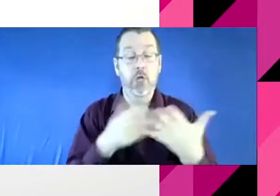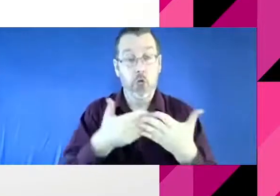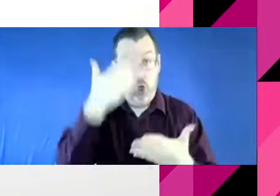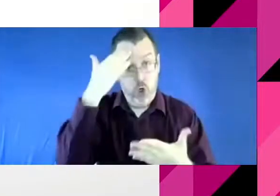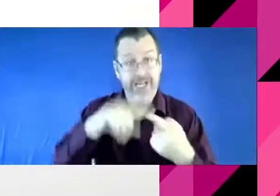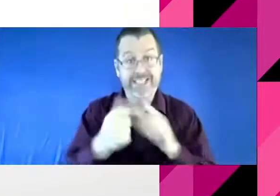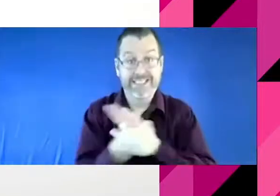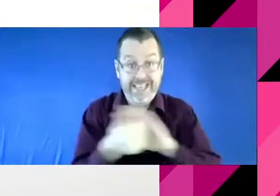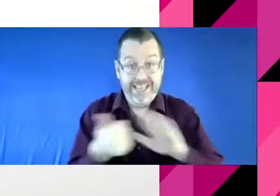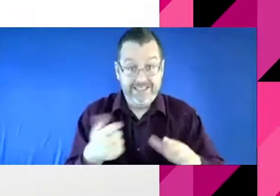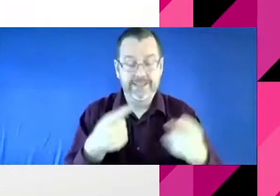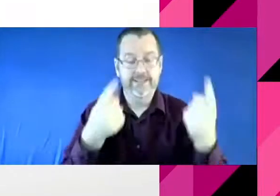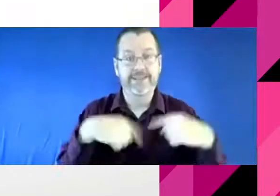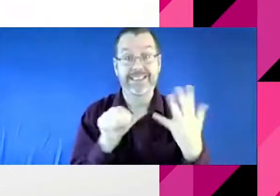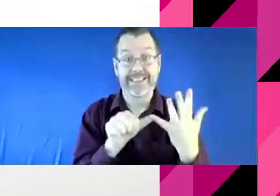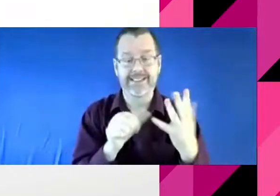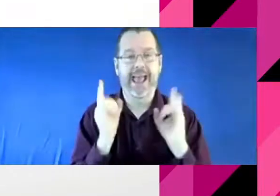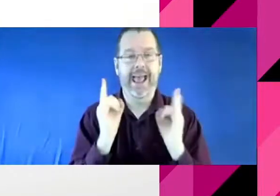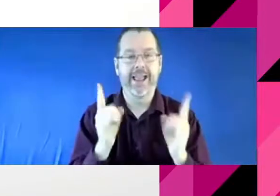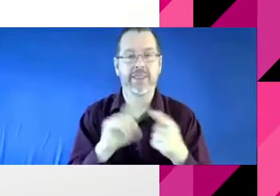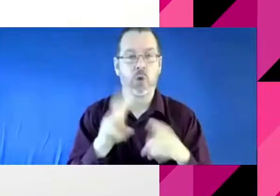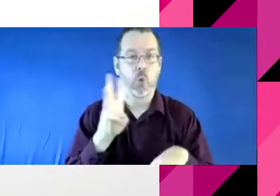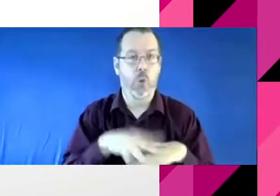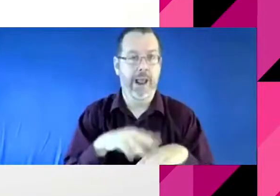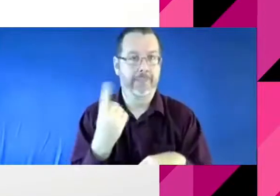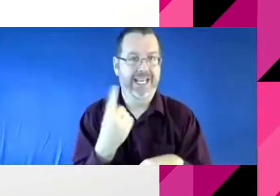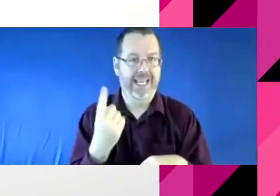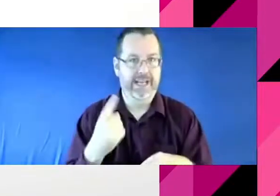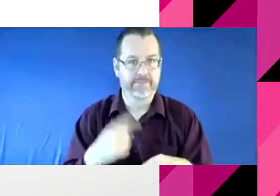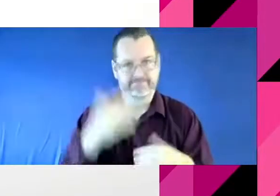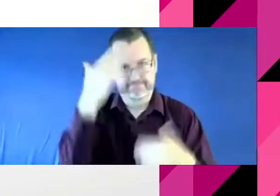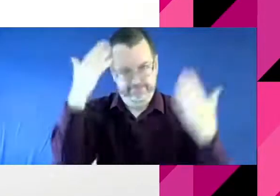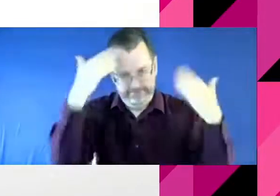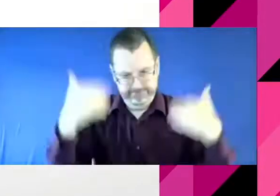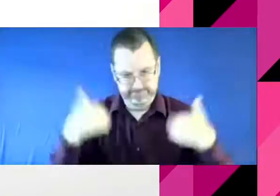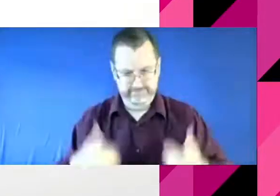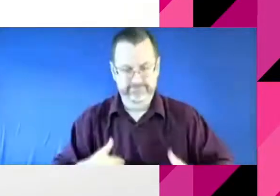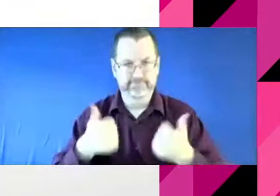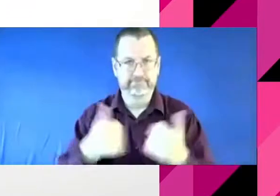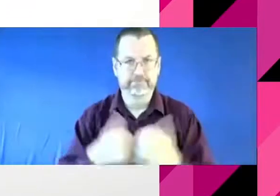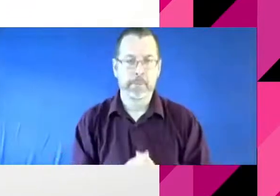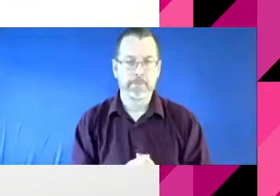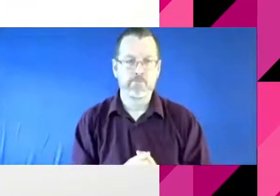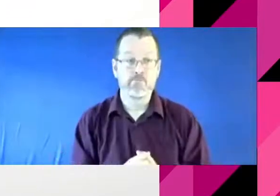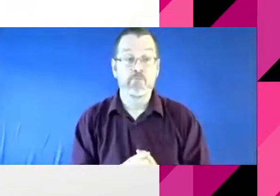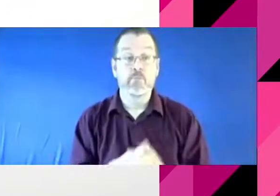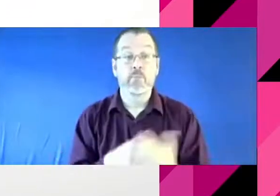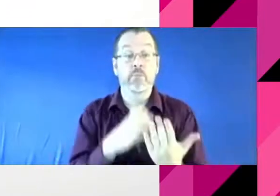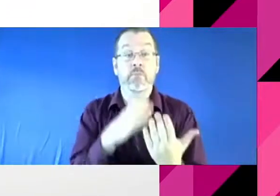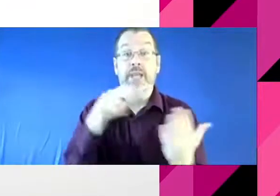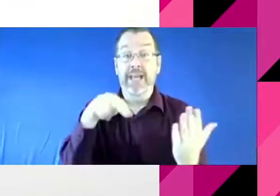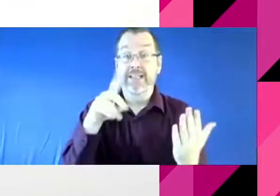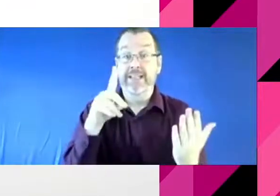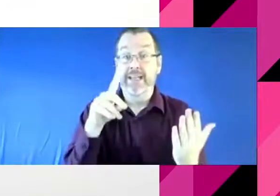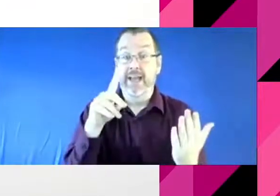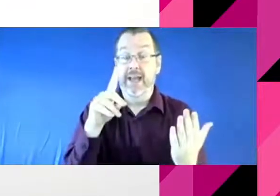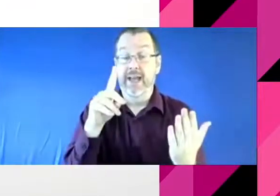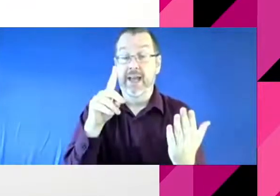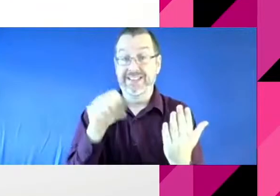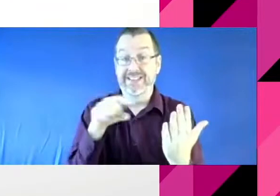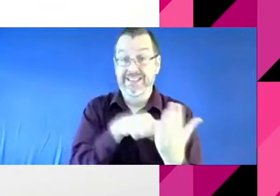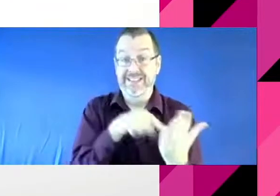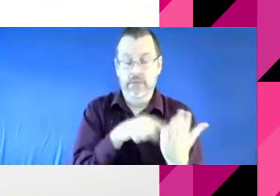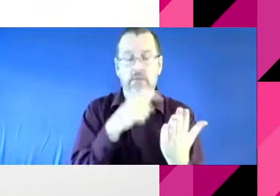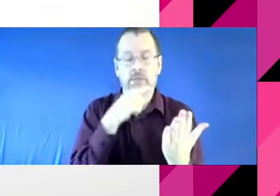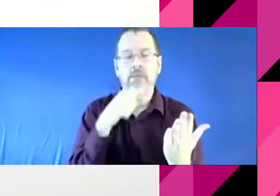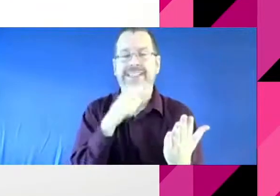and well-being. The consultation process that underpinned the NDS identified access to justice as essential